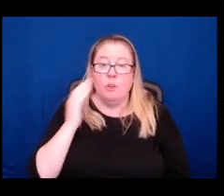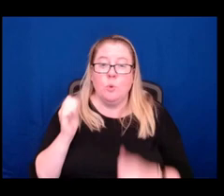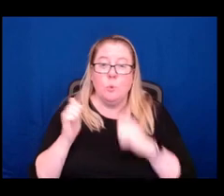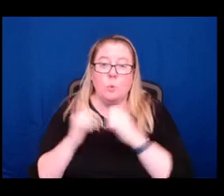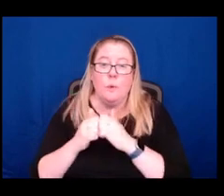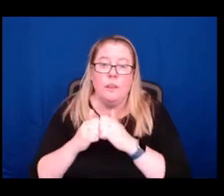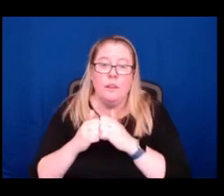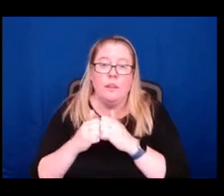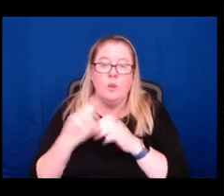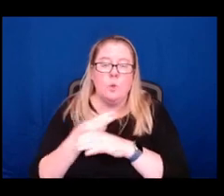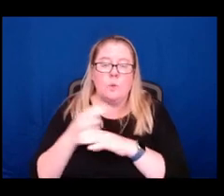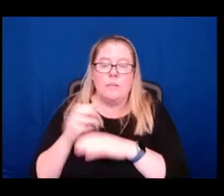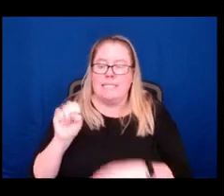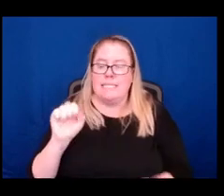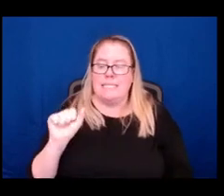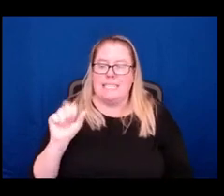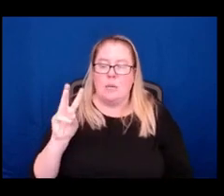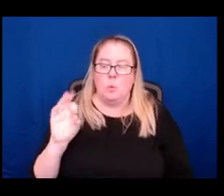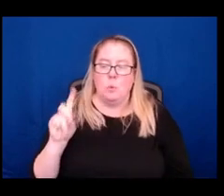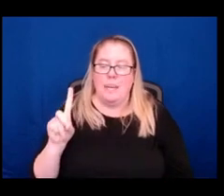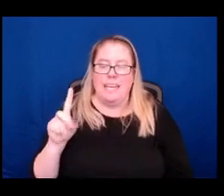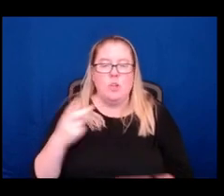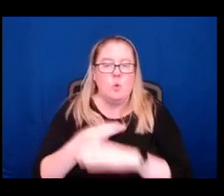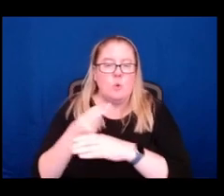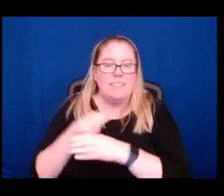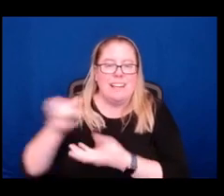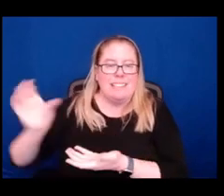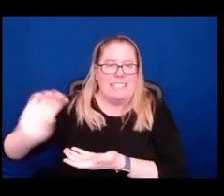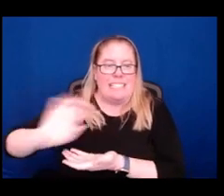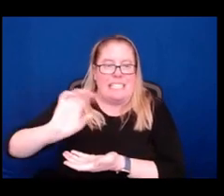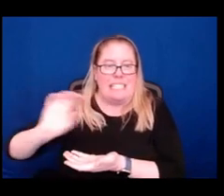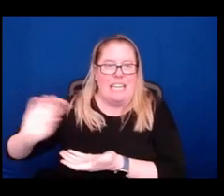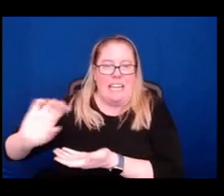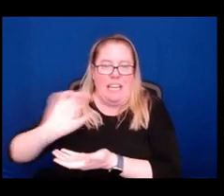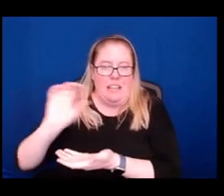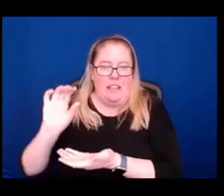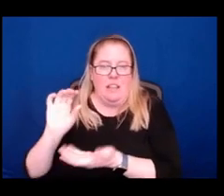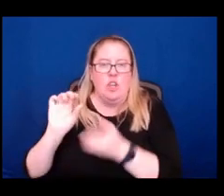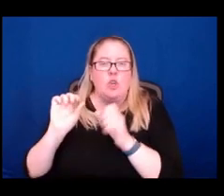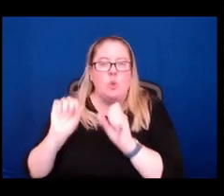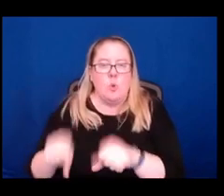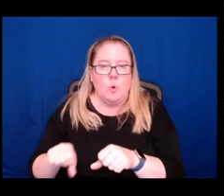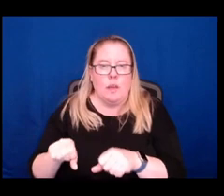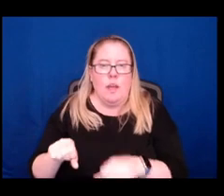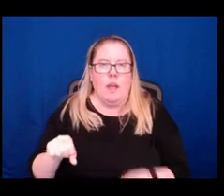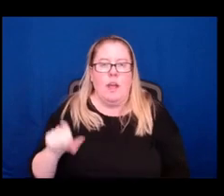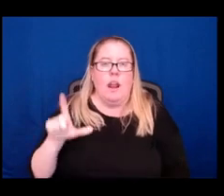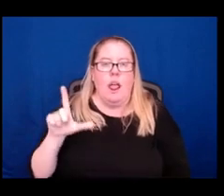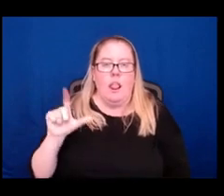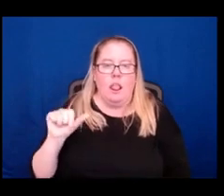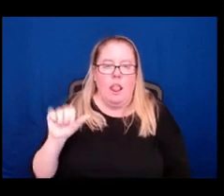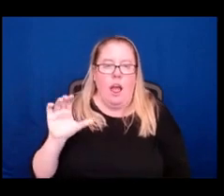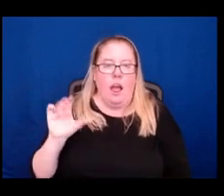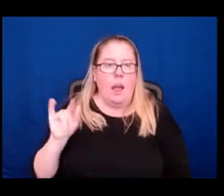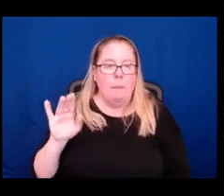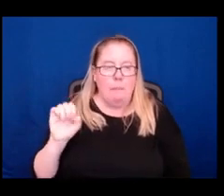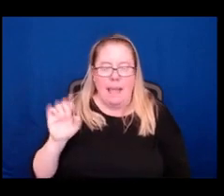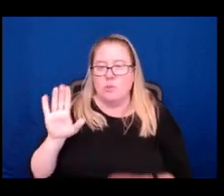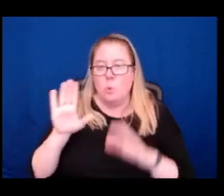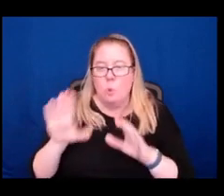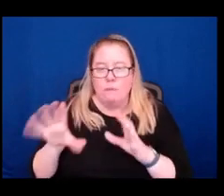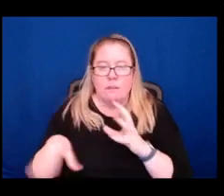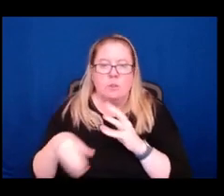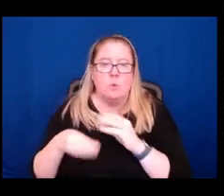as seasoning, but there's so many ways to do it. Using wakame is a really wonderful way to add